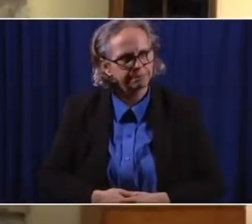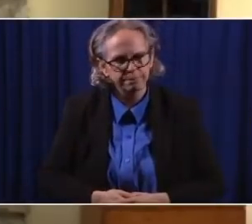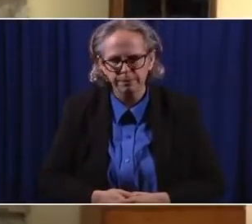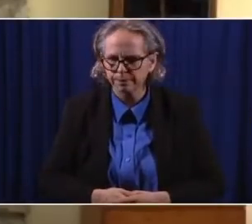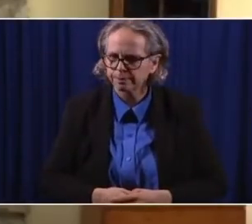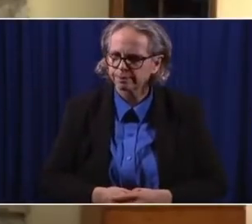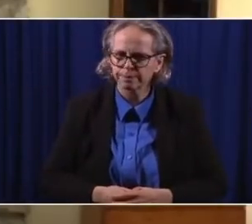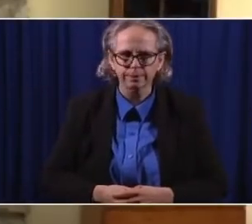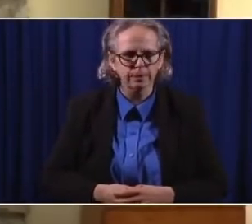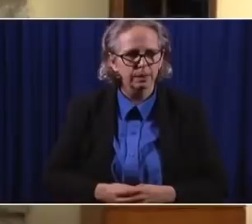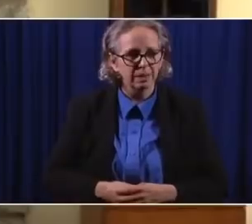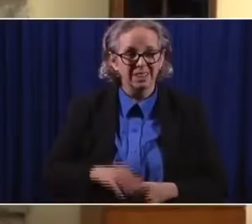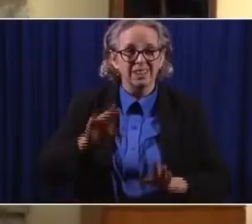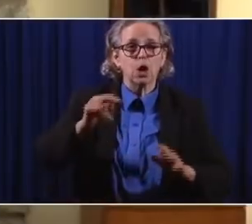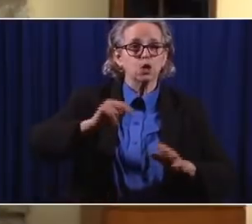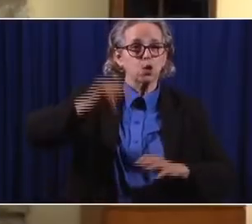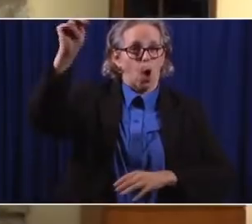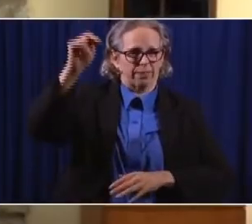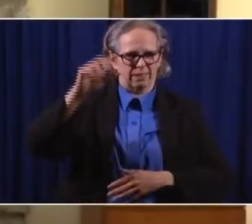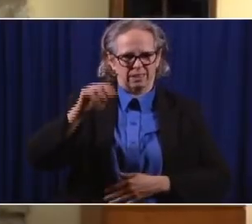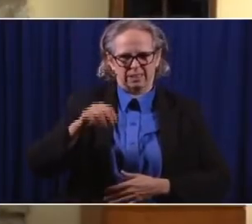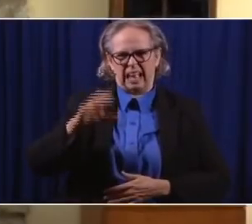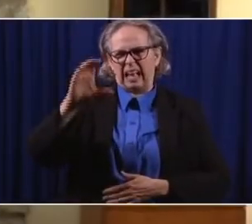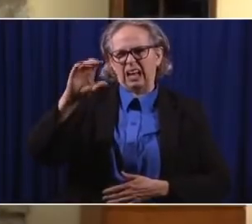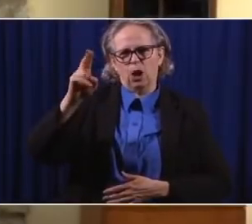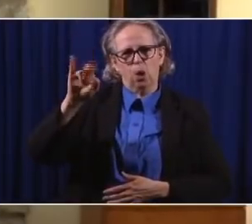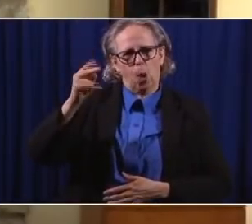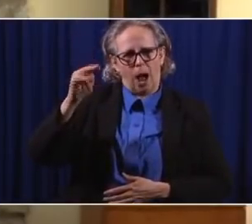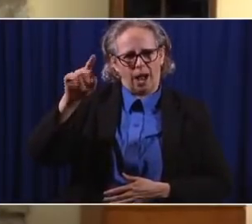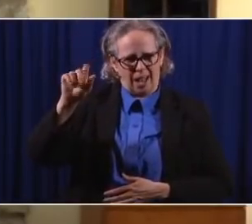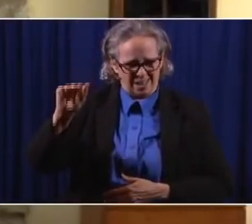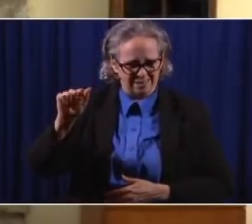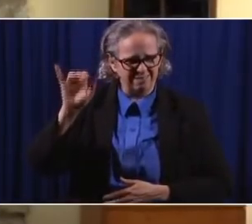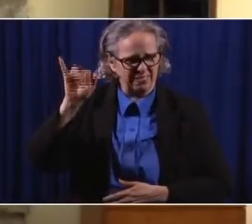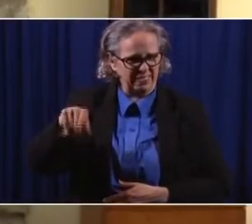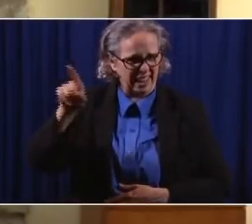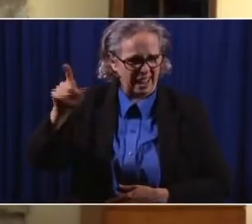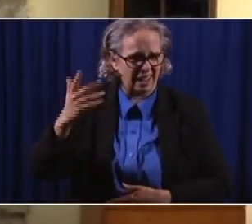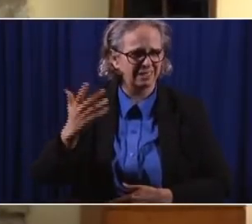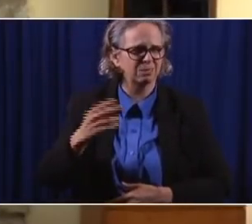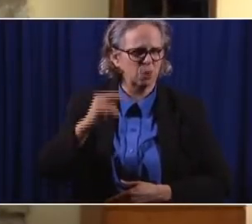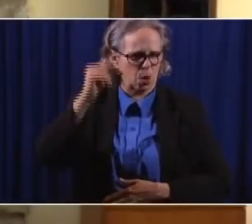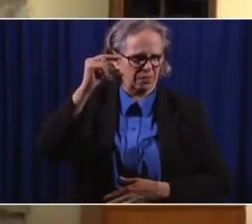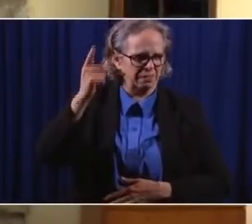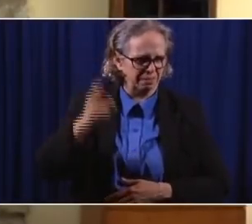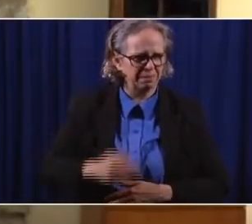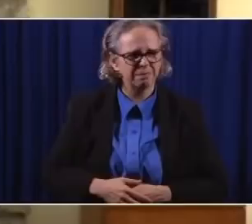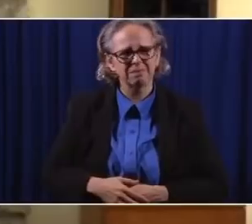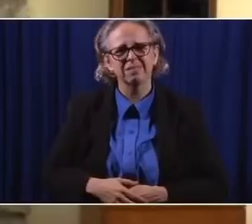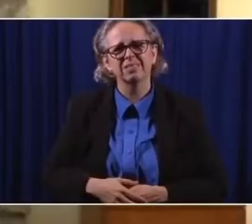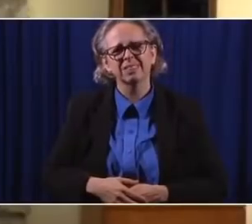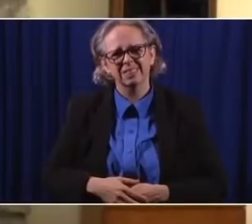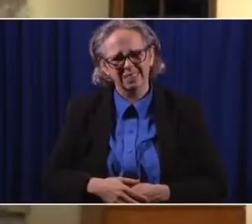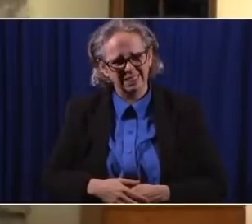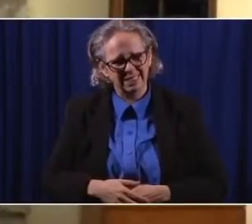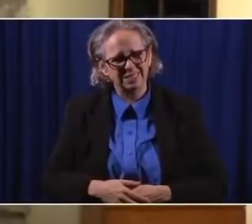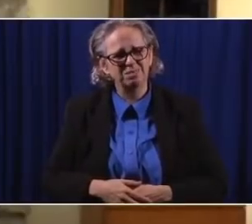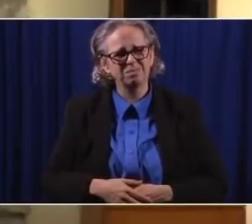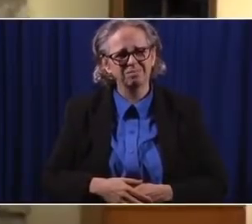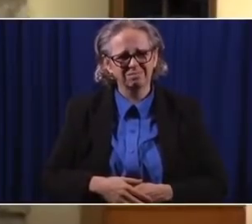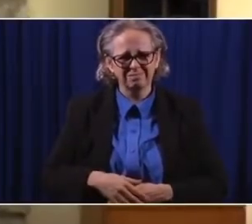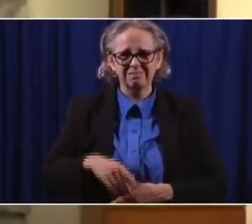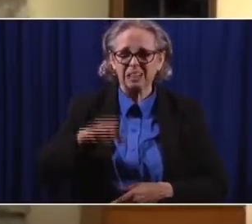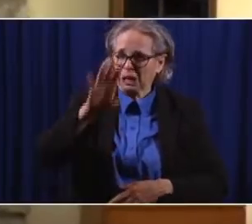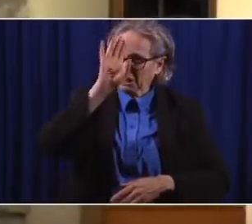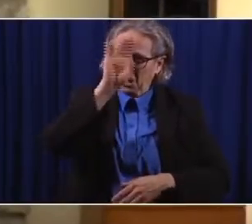Let's go up north to Cuyahoga County. Cuyahoga County is a lower level. They are just right at the